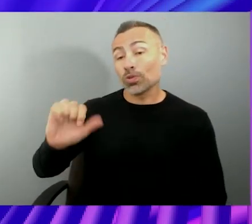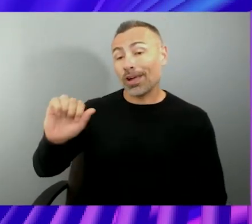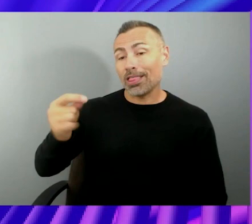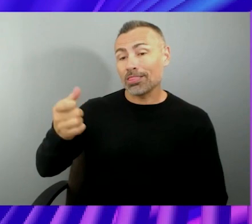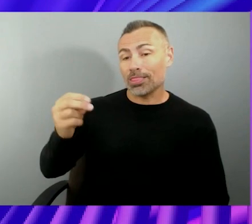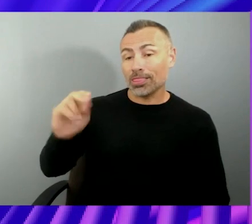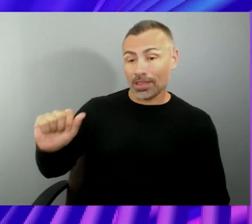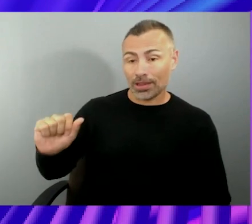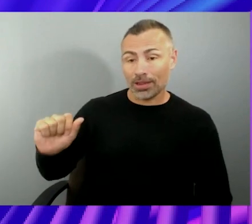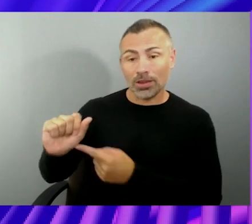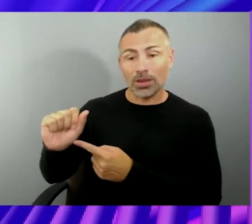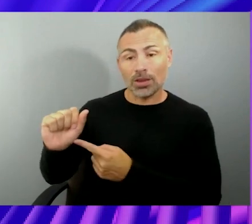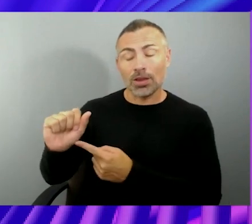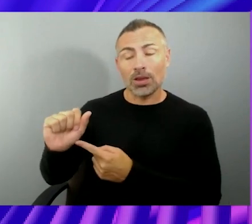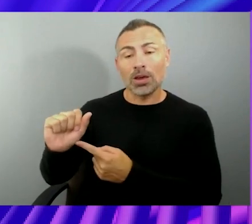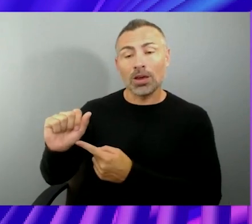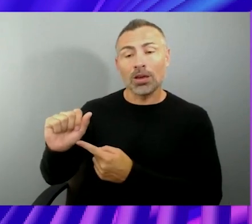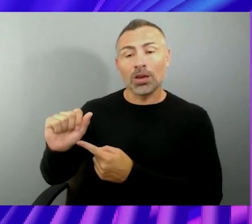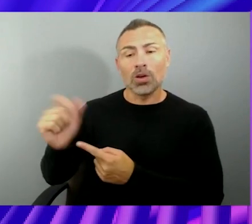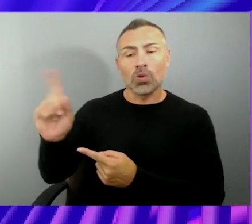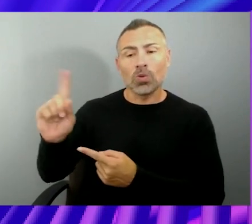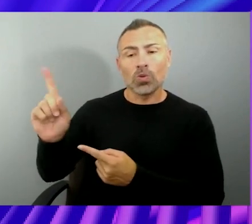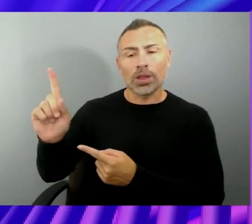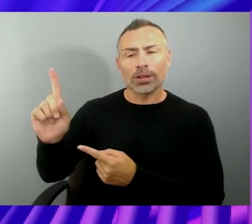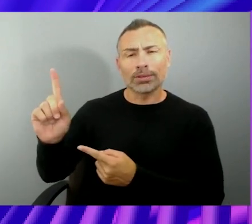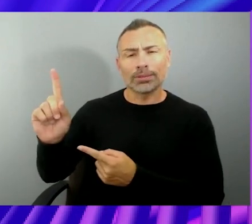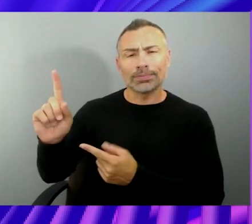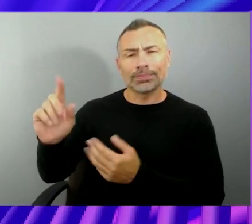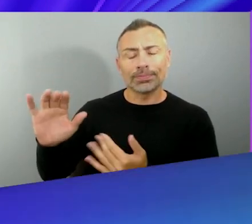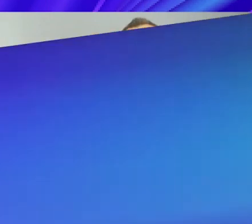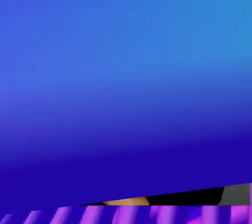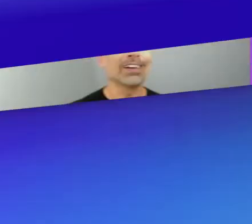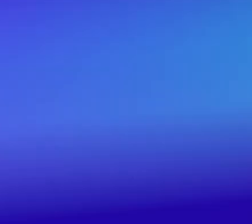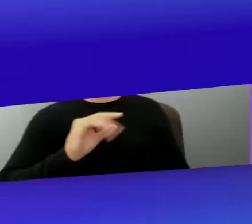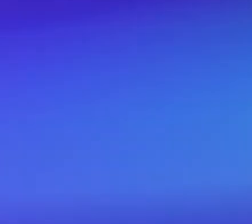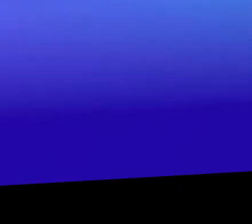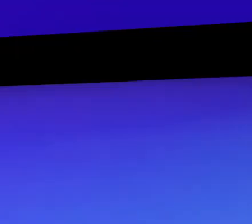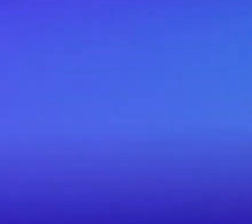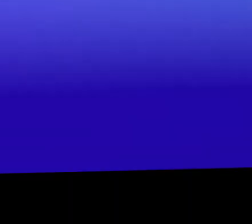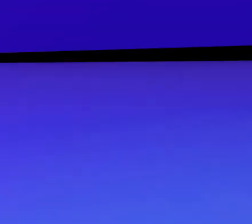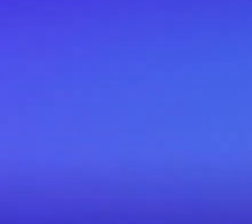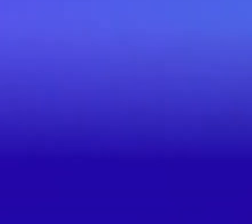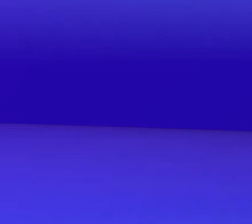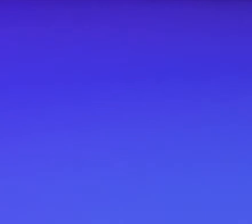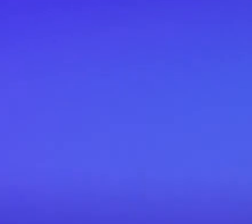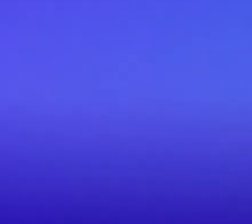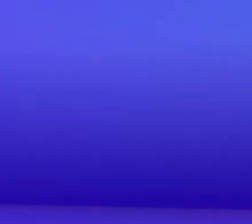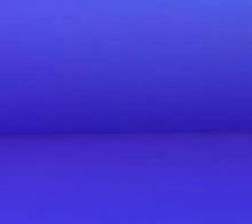up on the GitHub. Thank you very much.